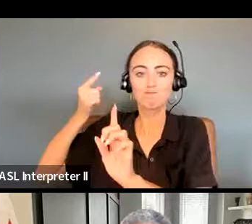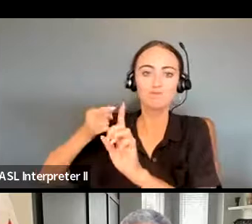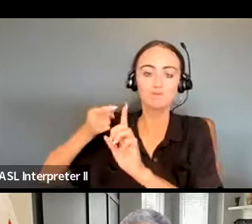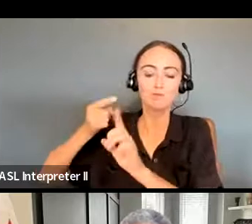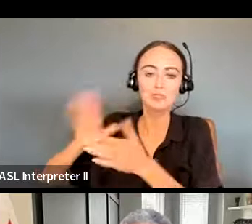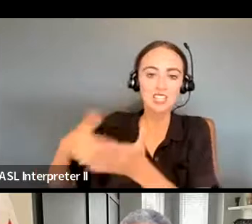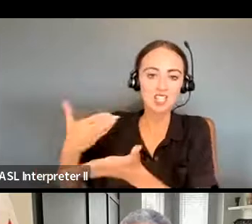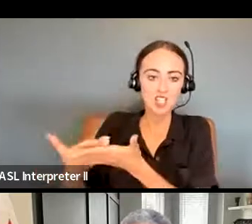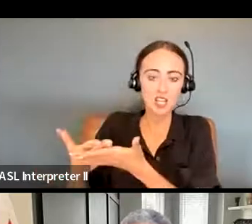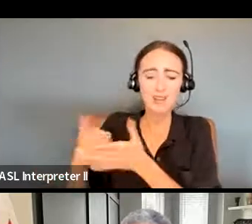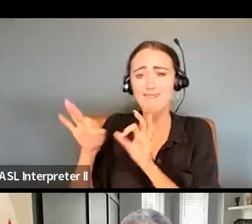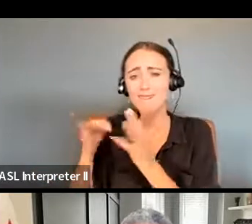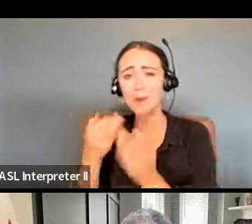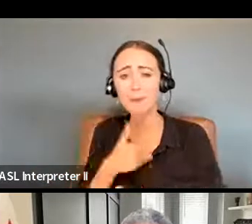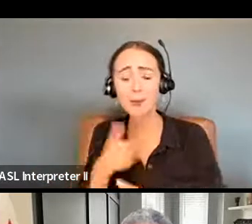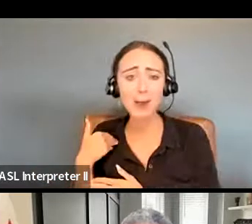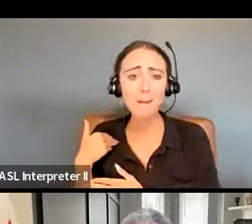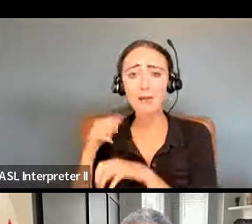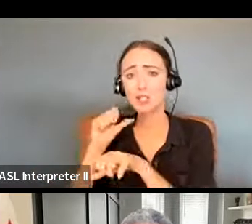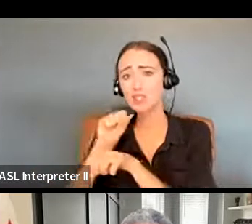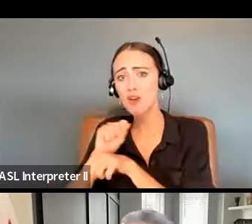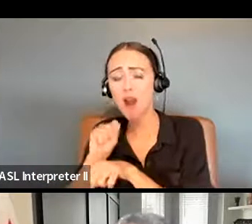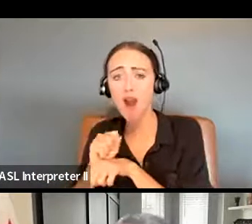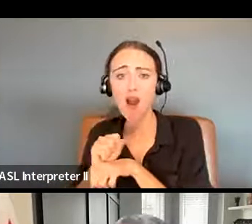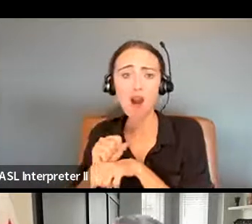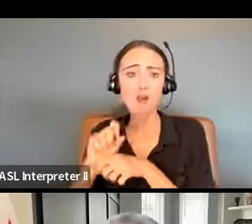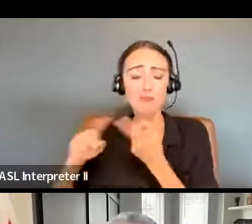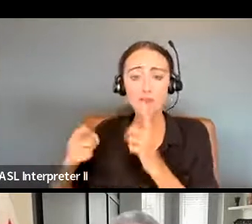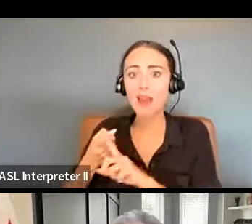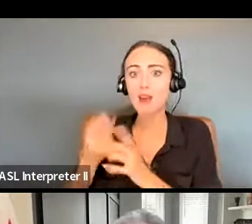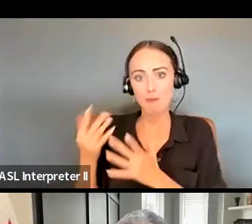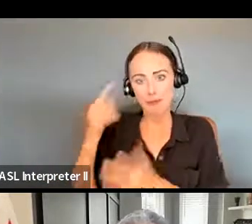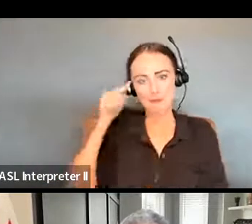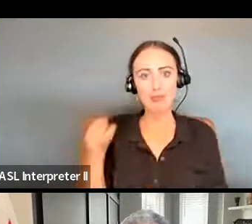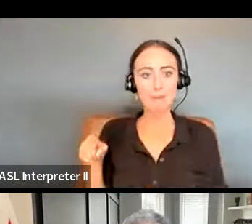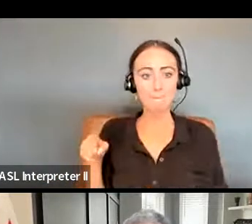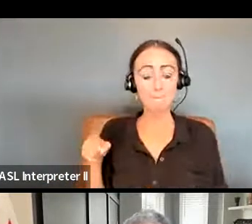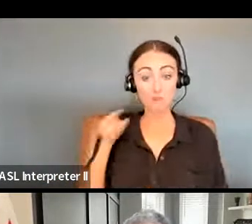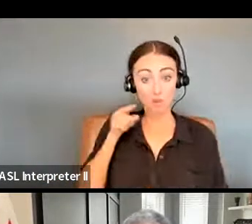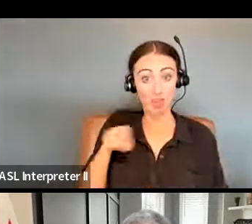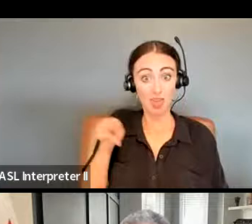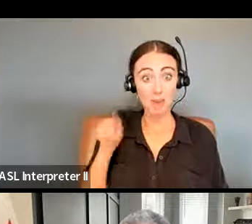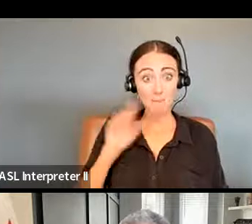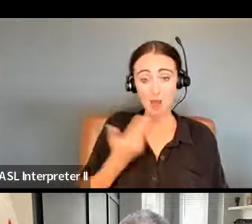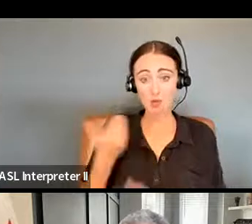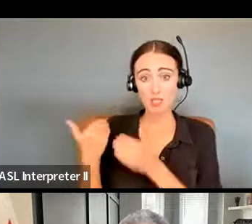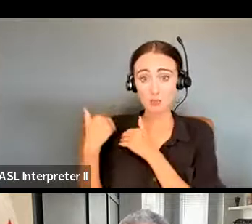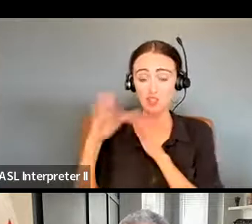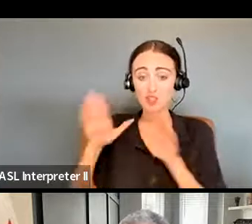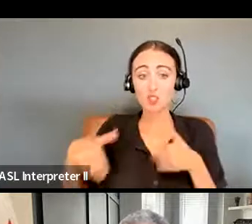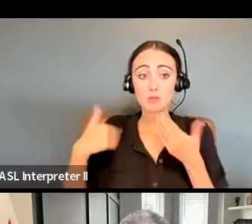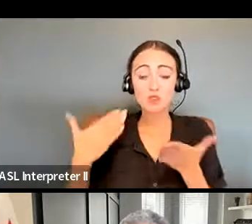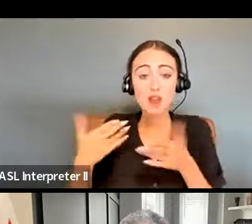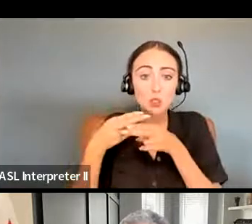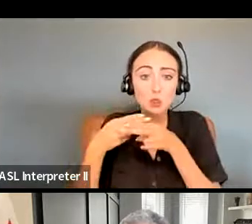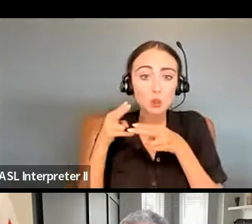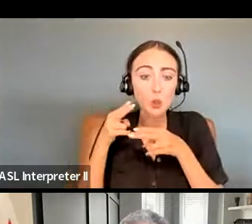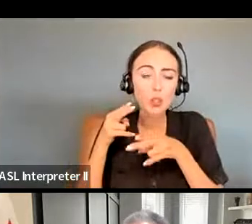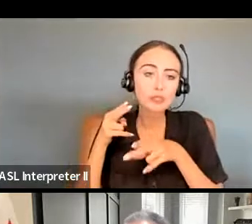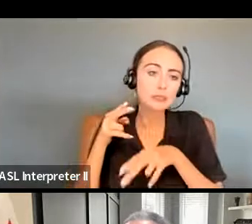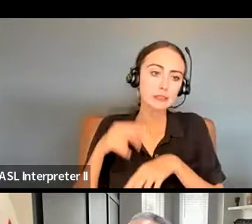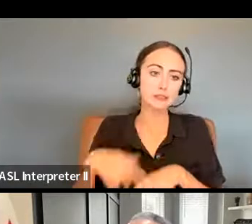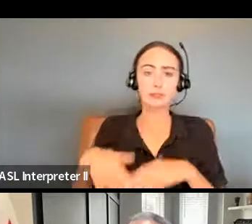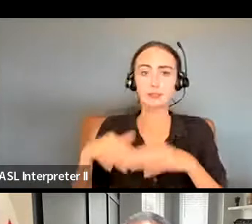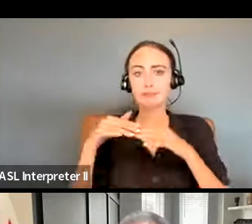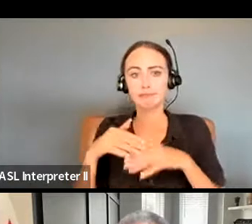a family member, friend, job, or other opportunity is waiting for them. For them, our responsibility is to provide the short-term support needed during